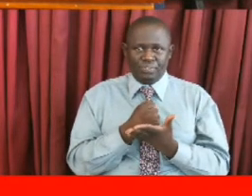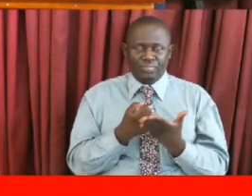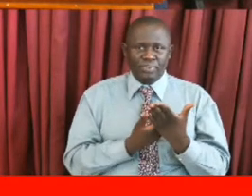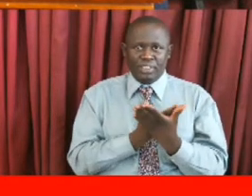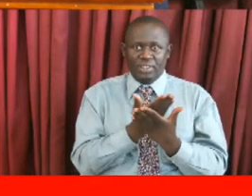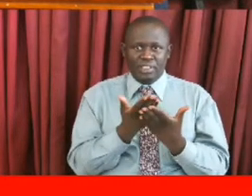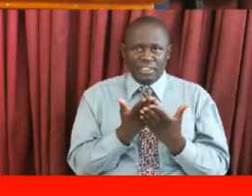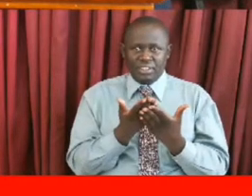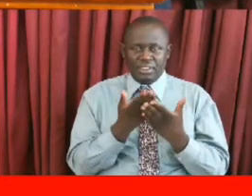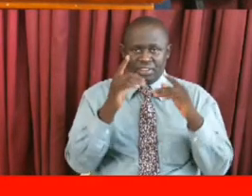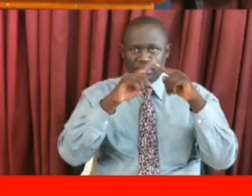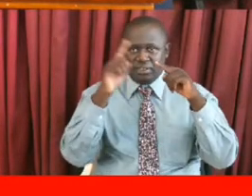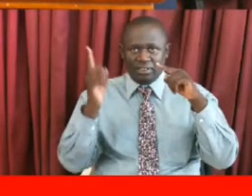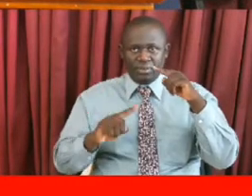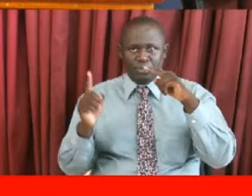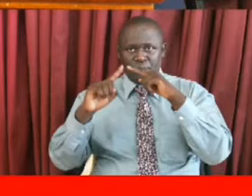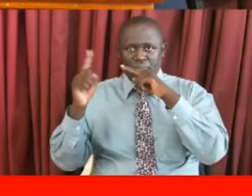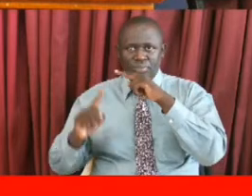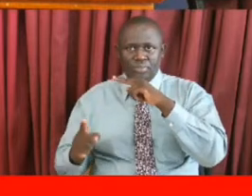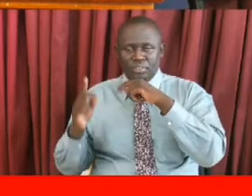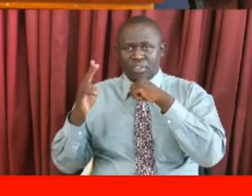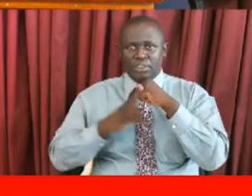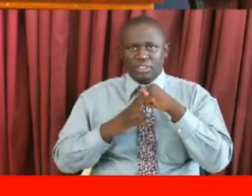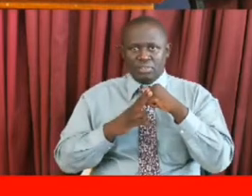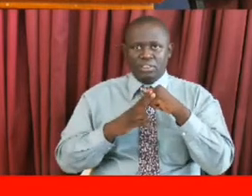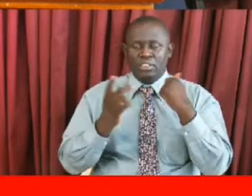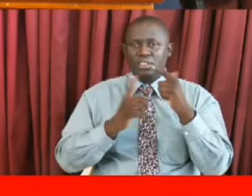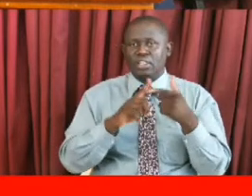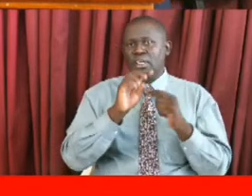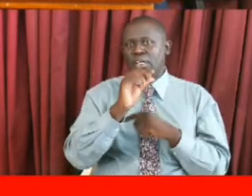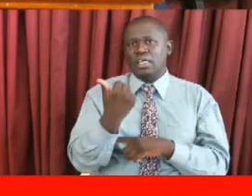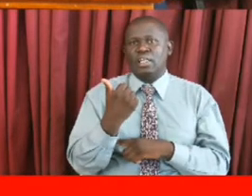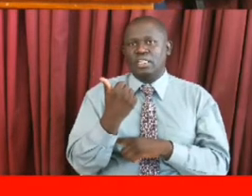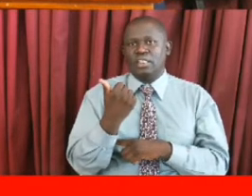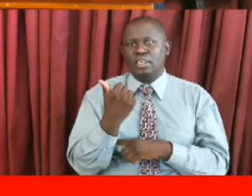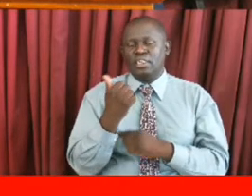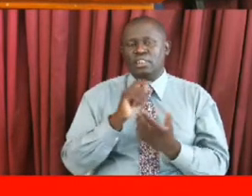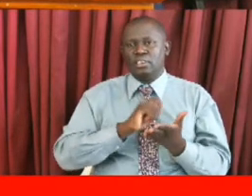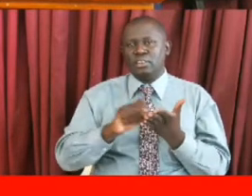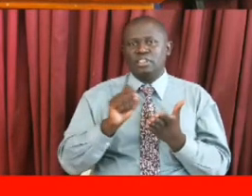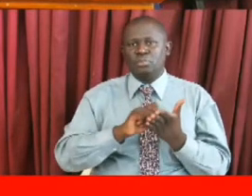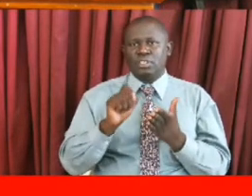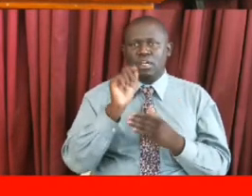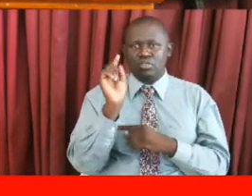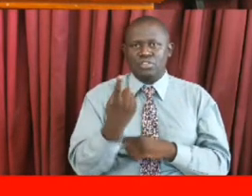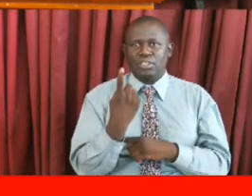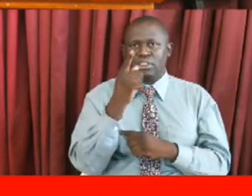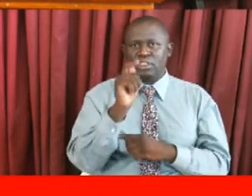amen amen one more scripture first Thessalonians 46